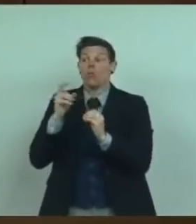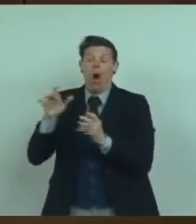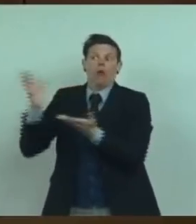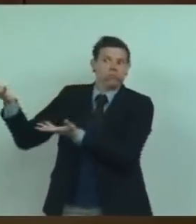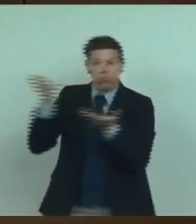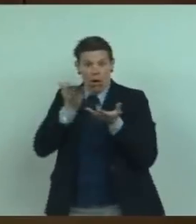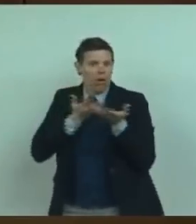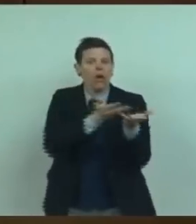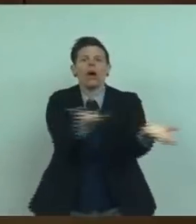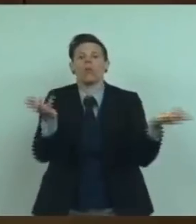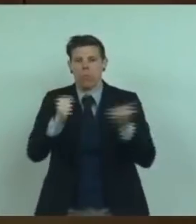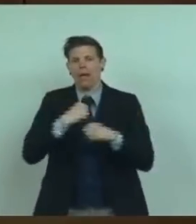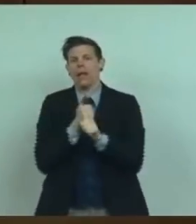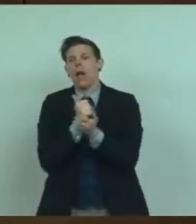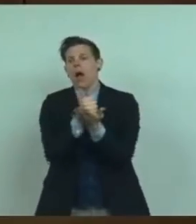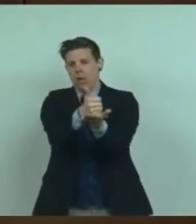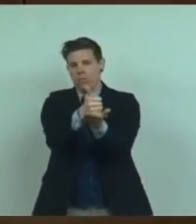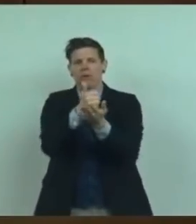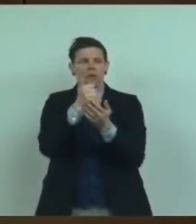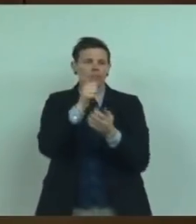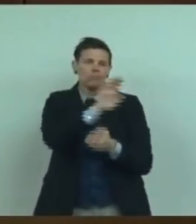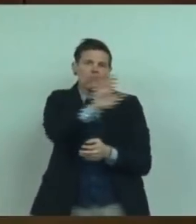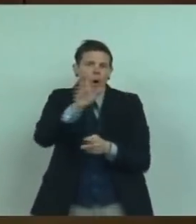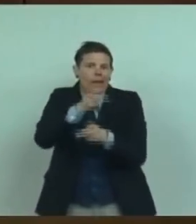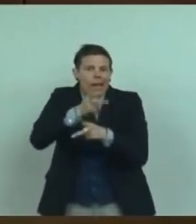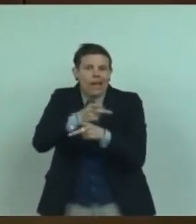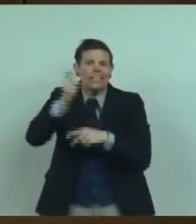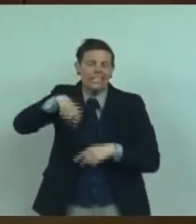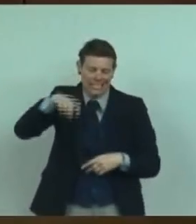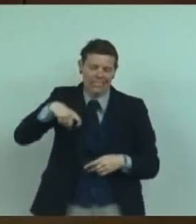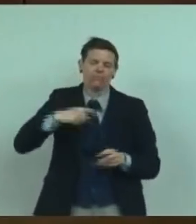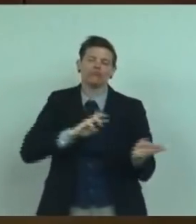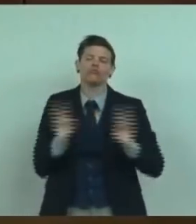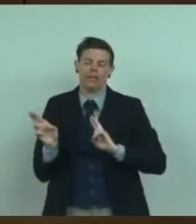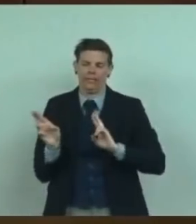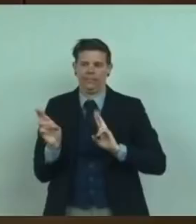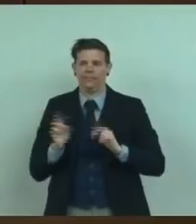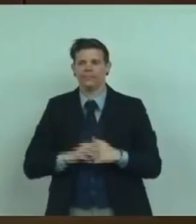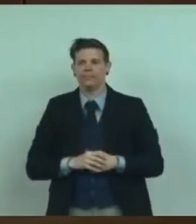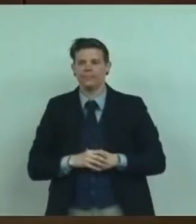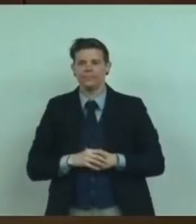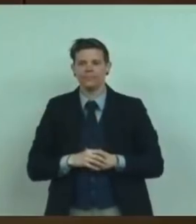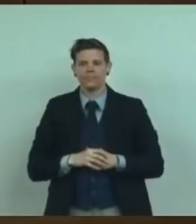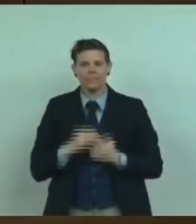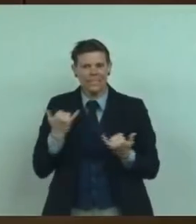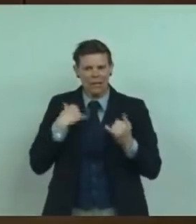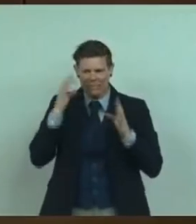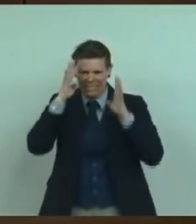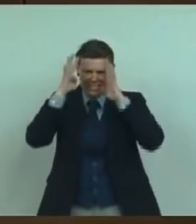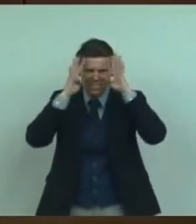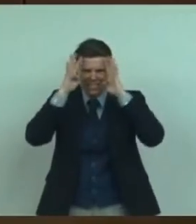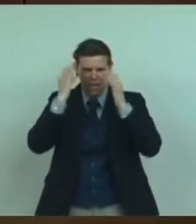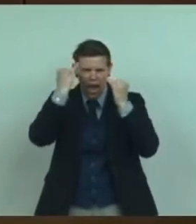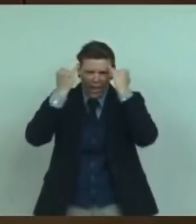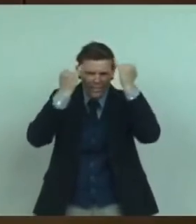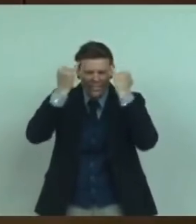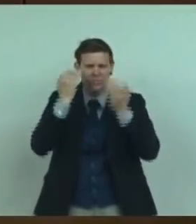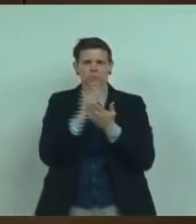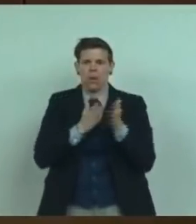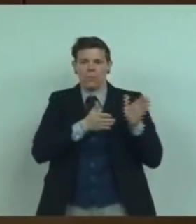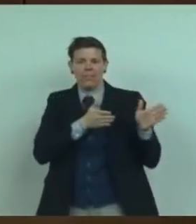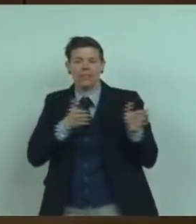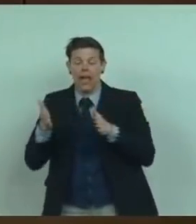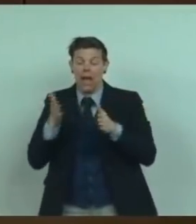means, again, that we're putting together a plan that's going to really do incredible work to do everything